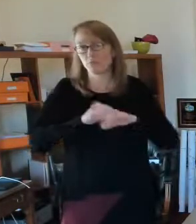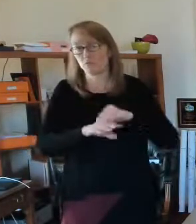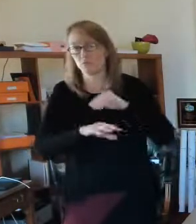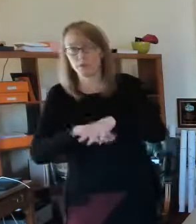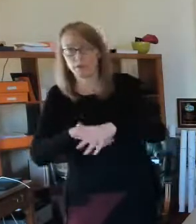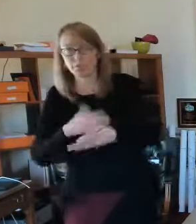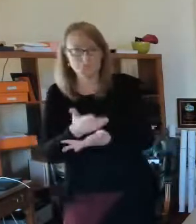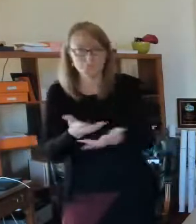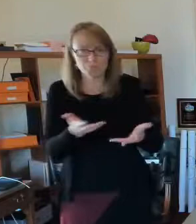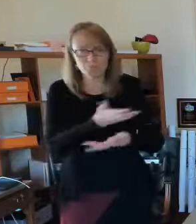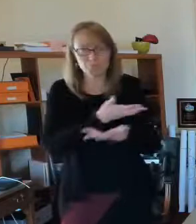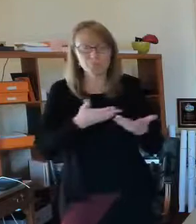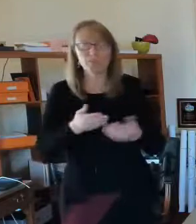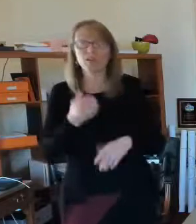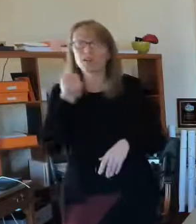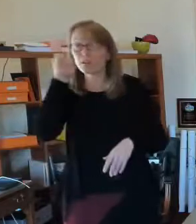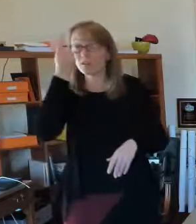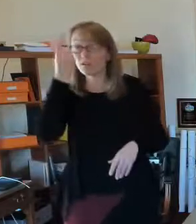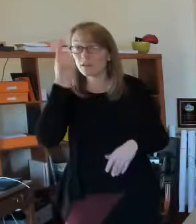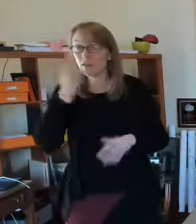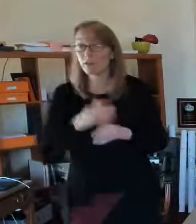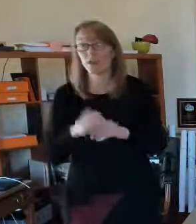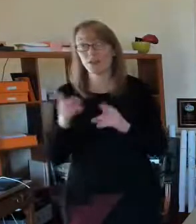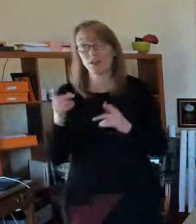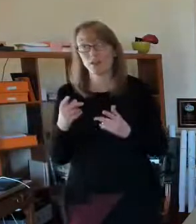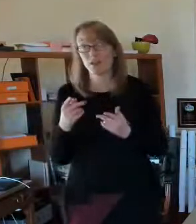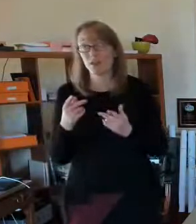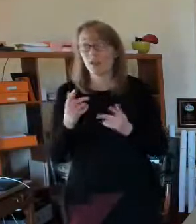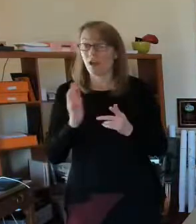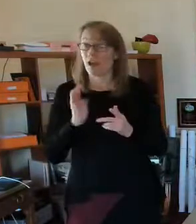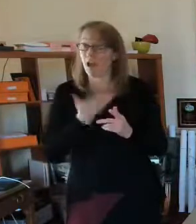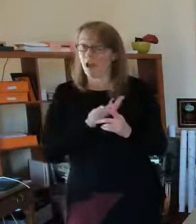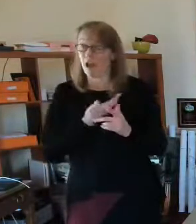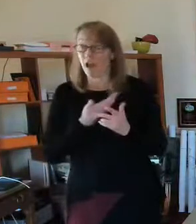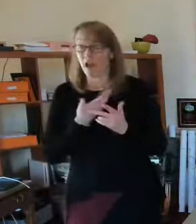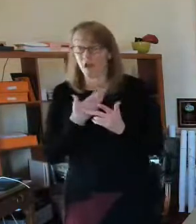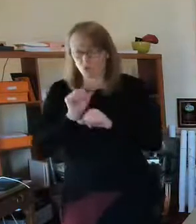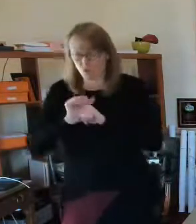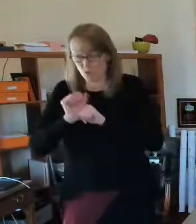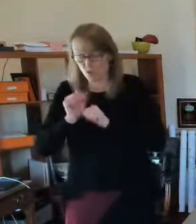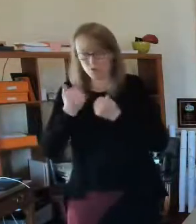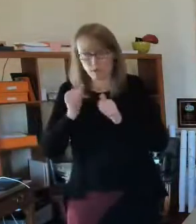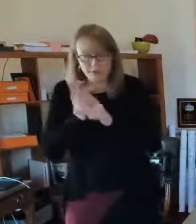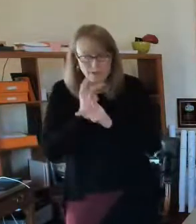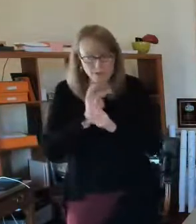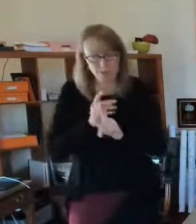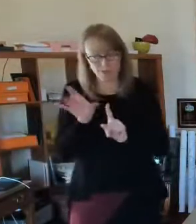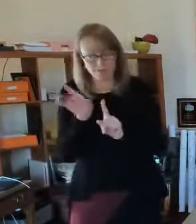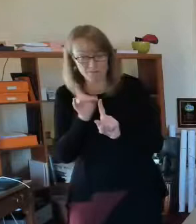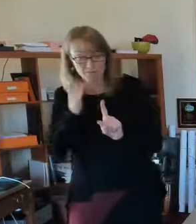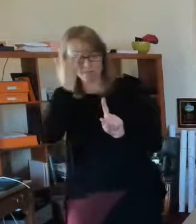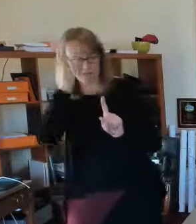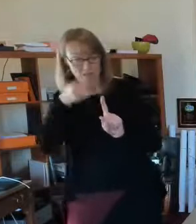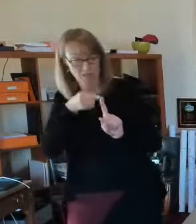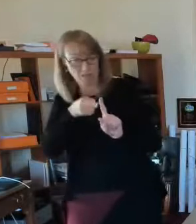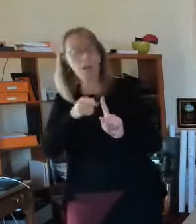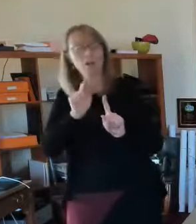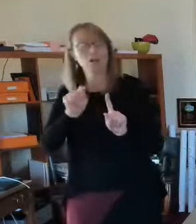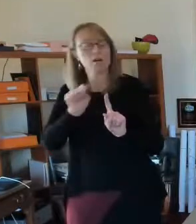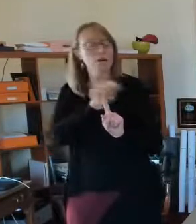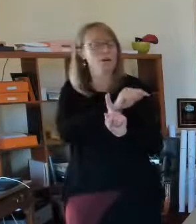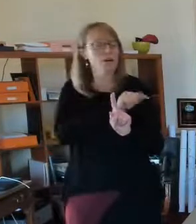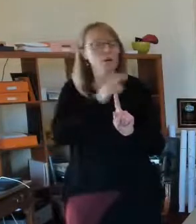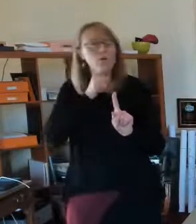just, you know, through our contact tracing efforts, what Dr. Eccles and his team